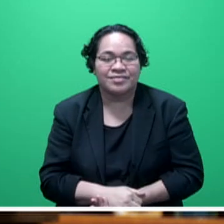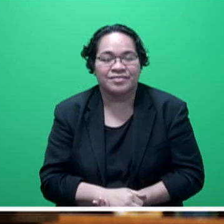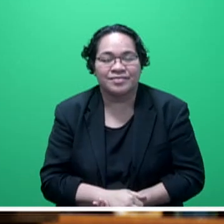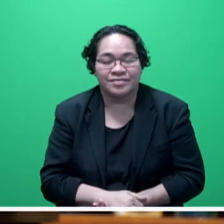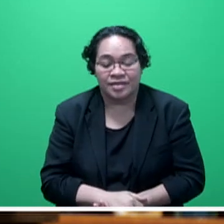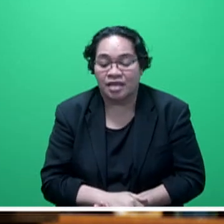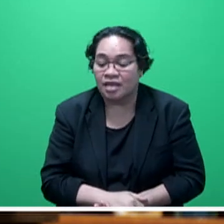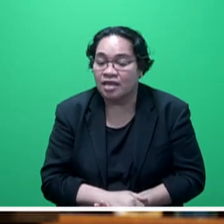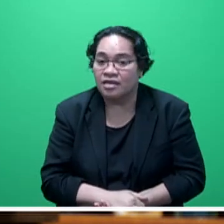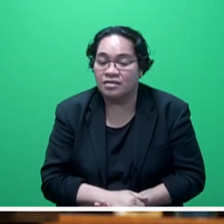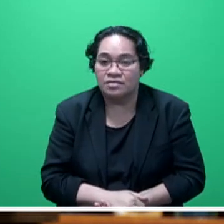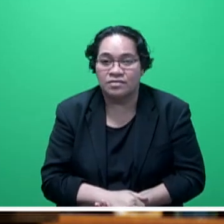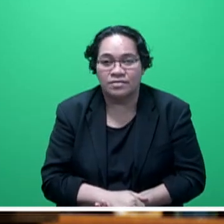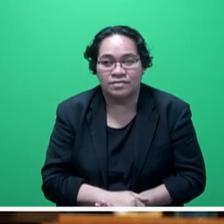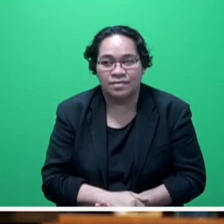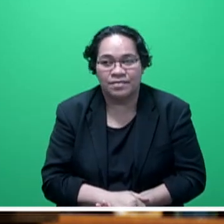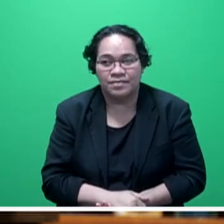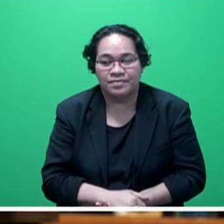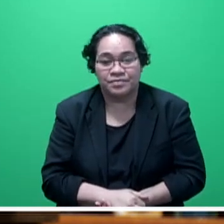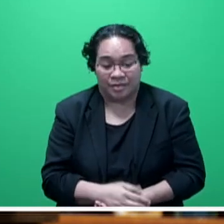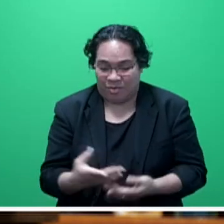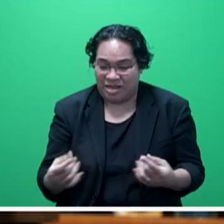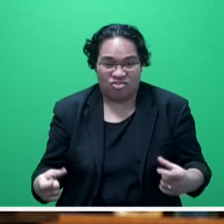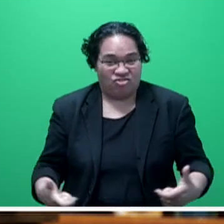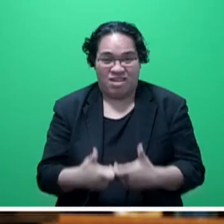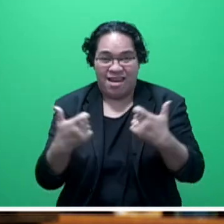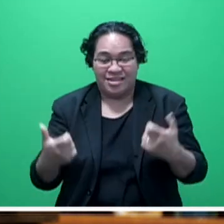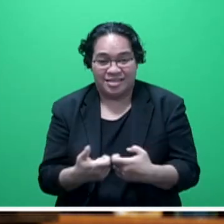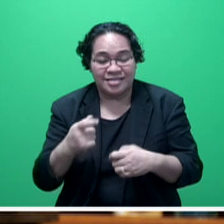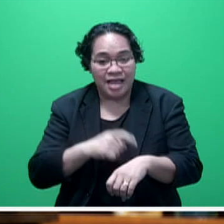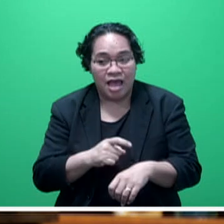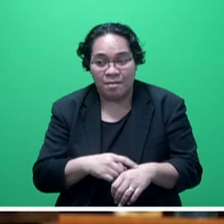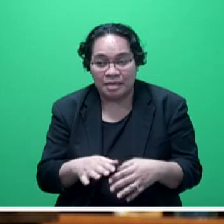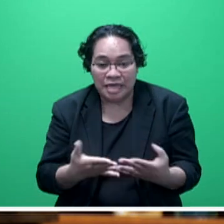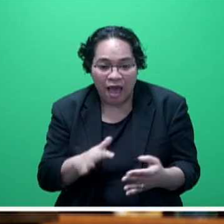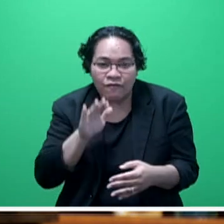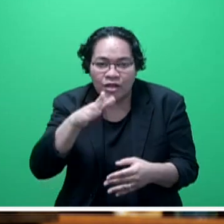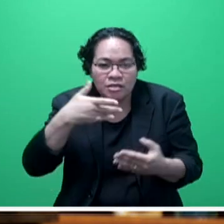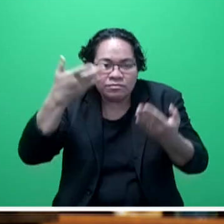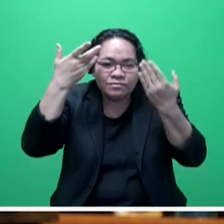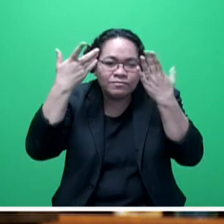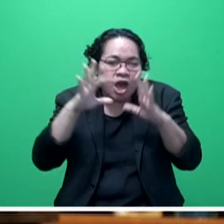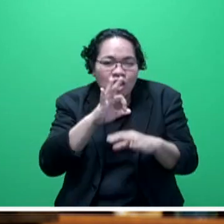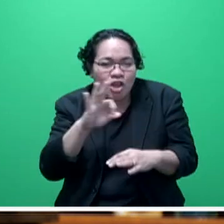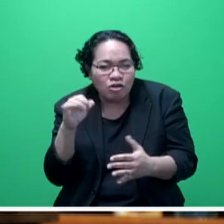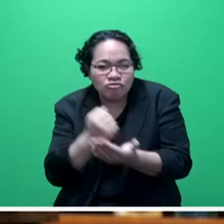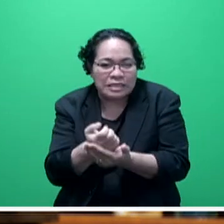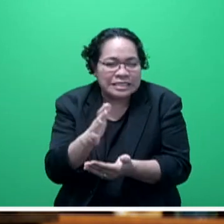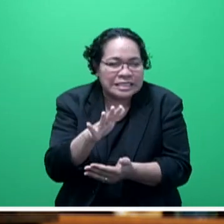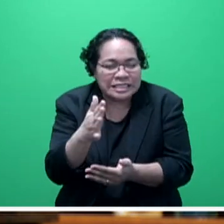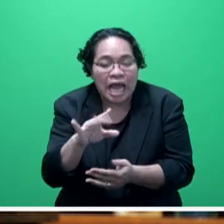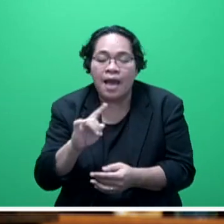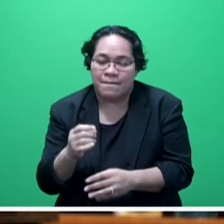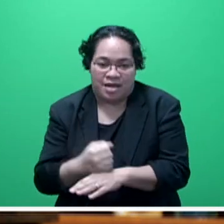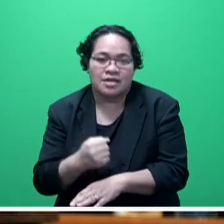Honourable Speaker, say, even during this challenging time when the future is uncertain, government will still honour its